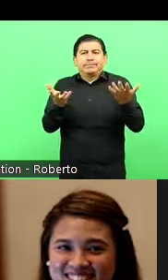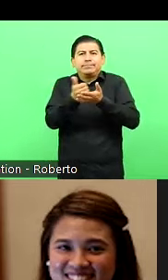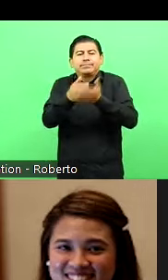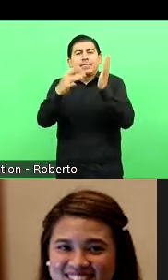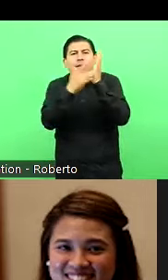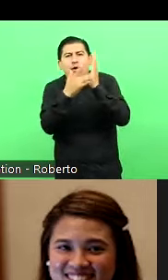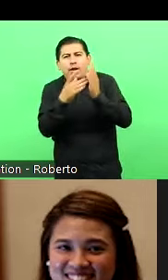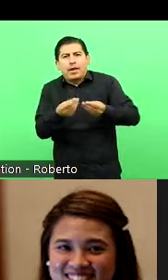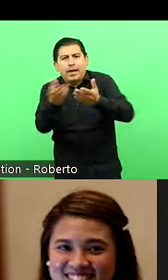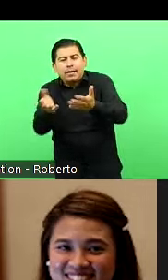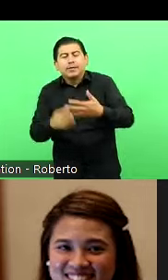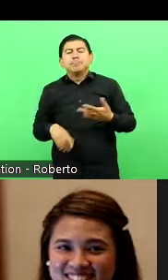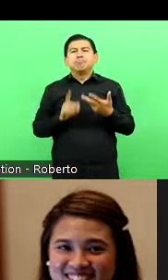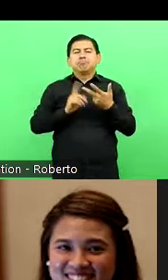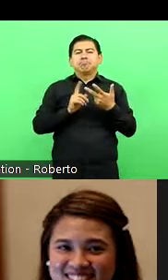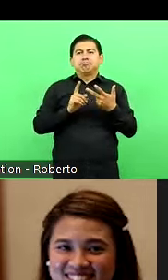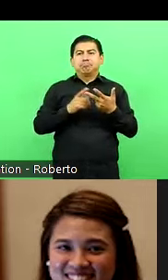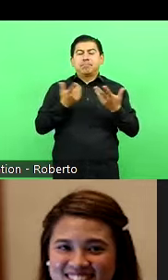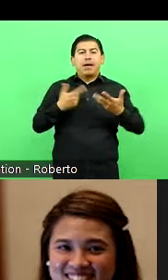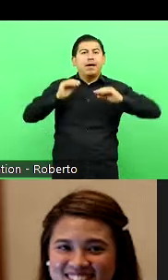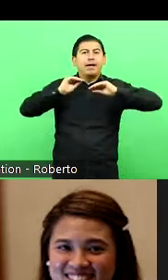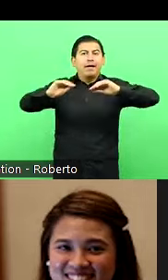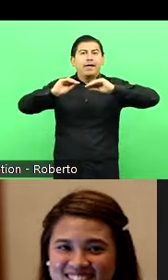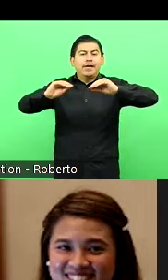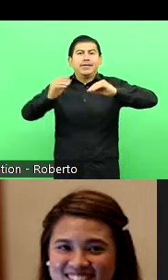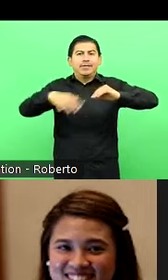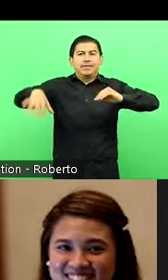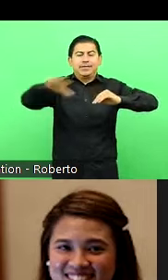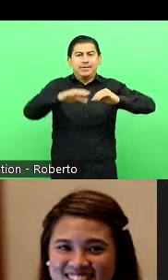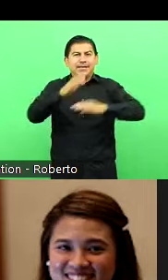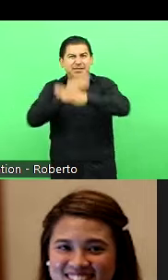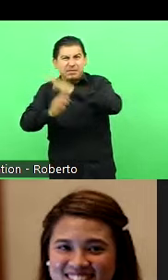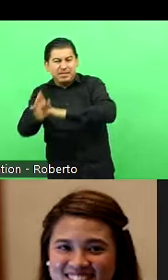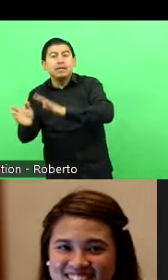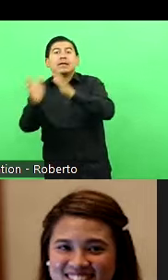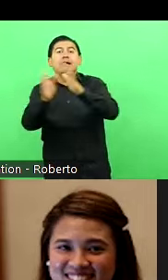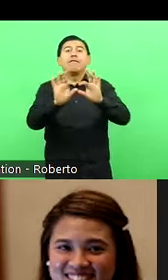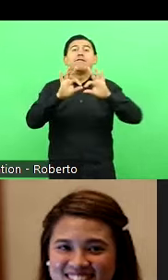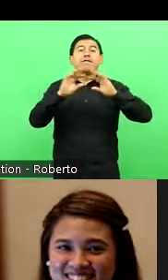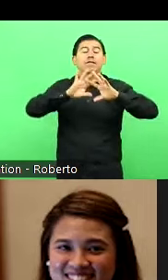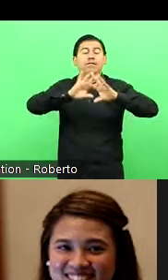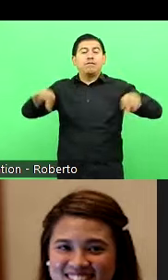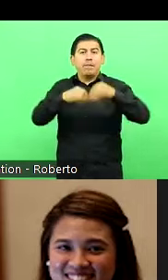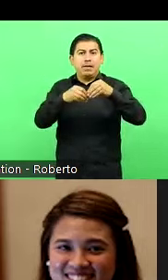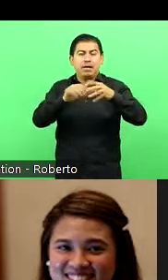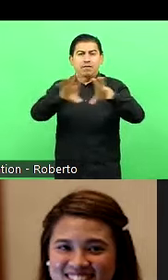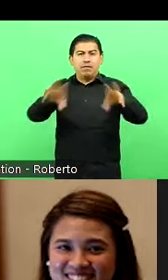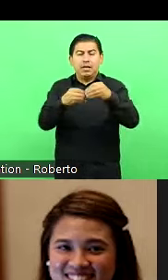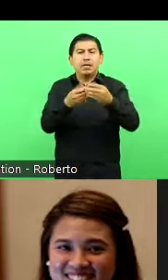disabilities, publication of children's book that that